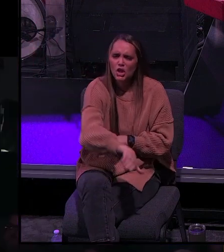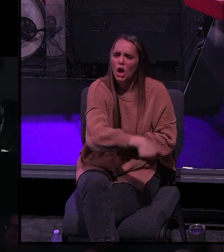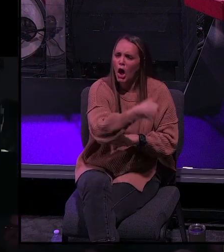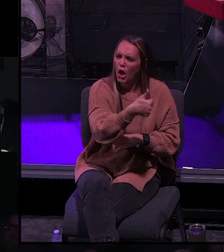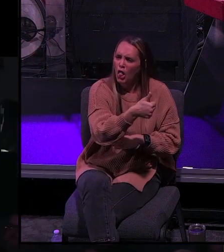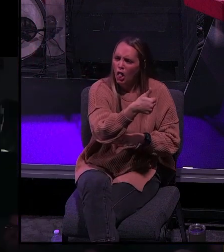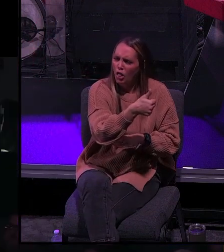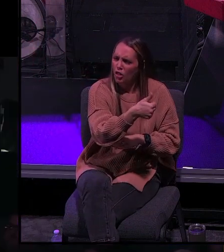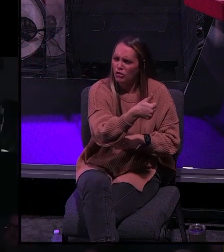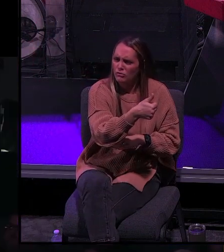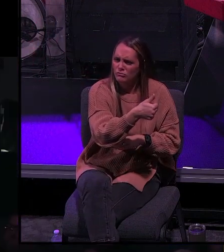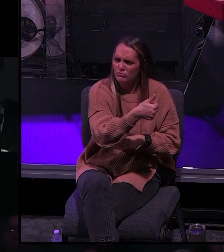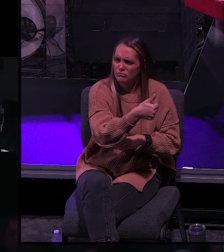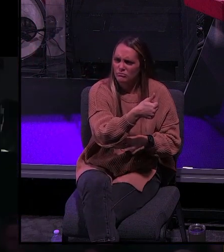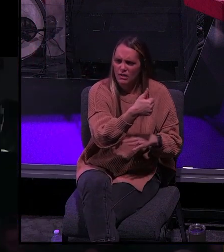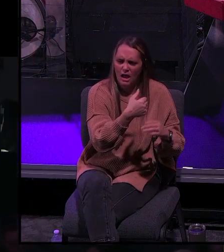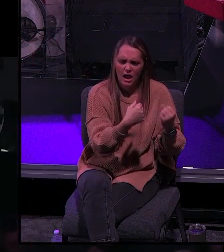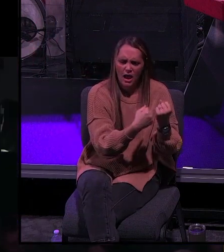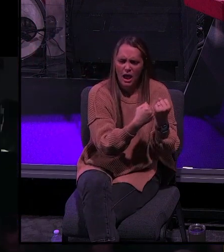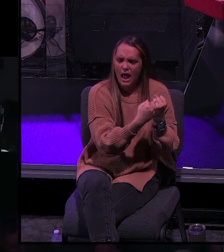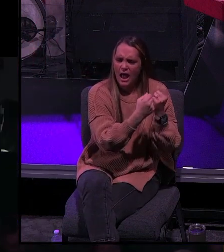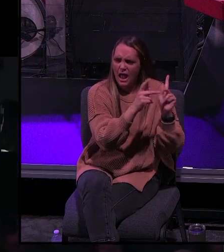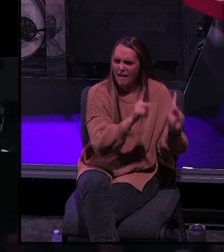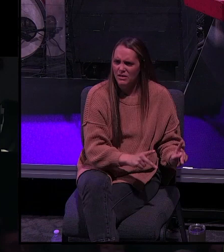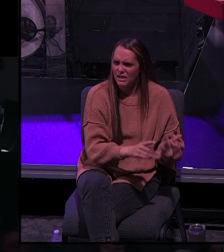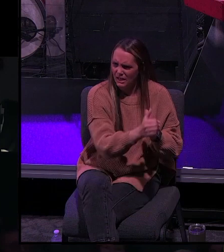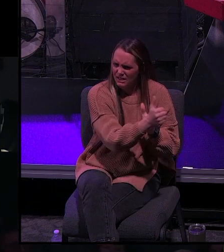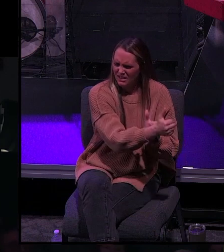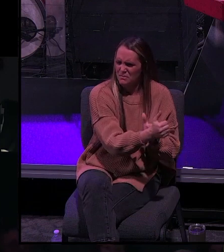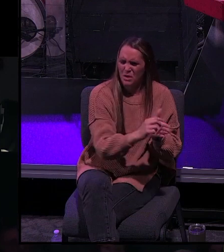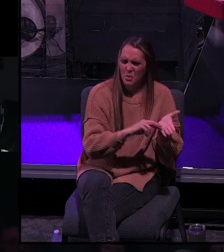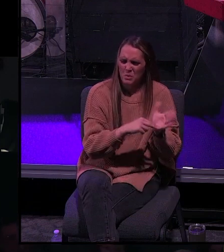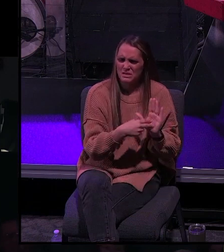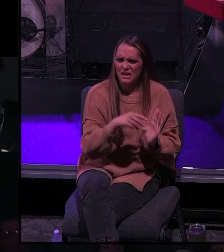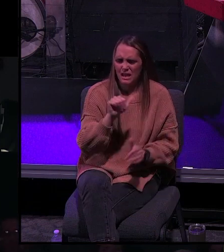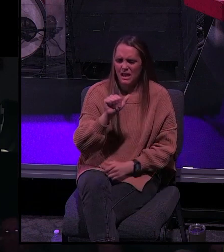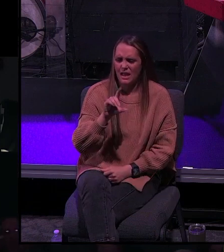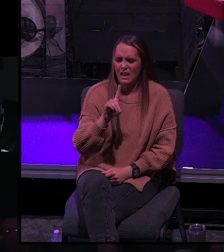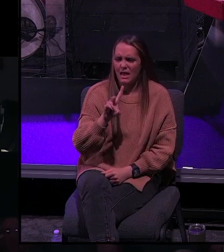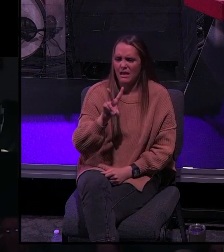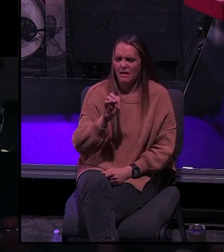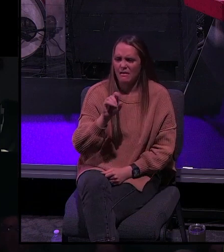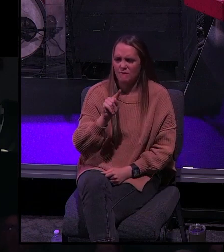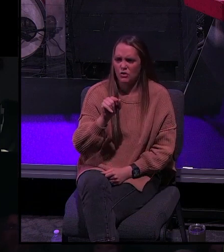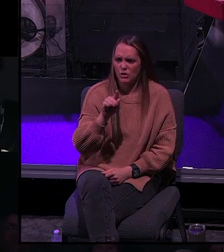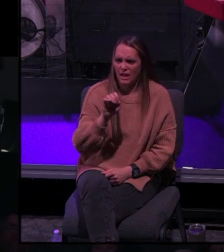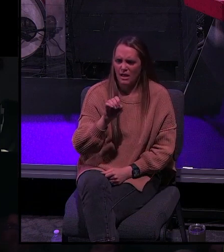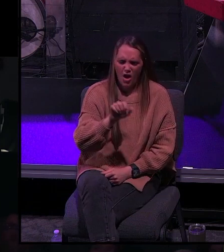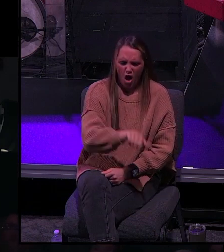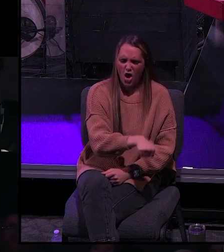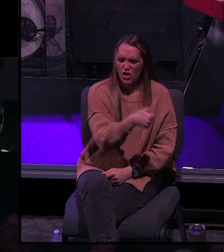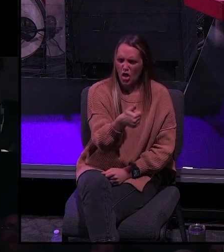we get kind of an idea in our head, well, it's a different person than another advocate means. But the word another there actually in the original language meant another one the same